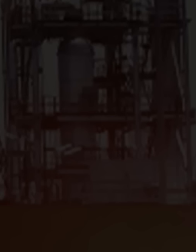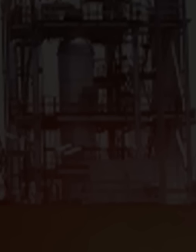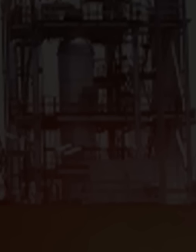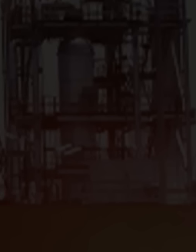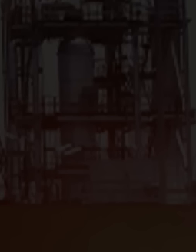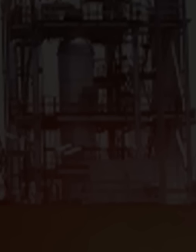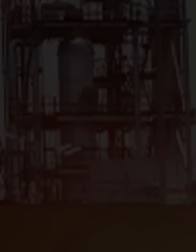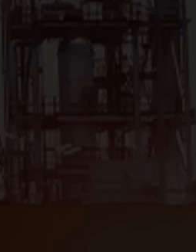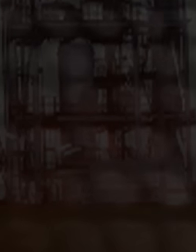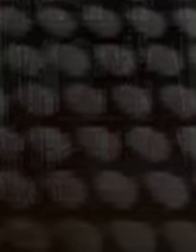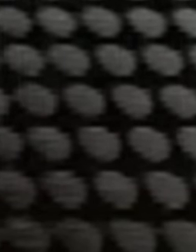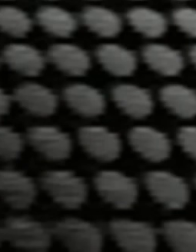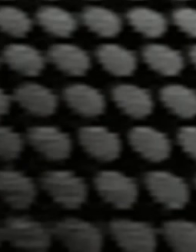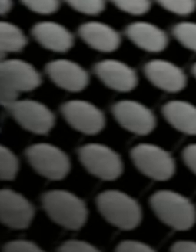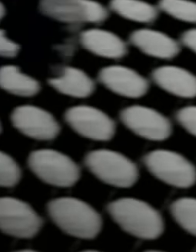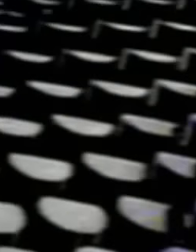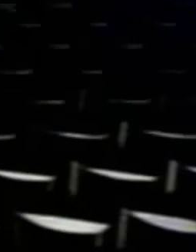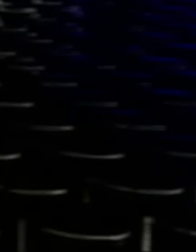barele.